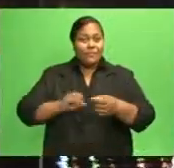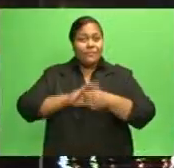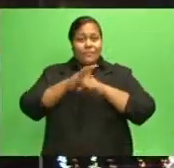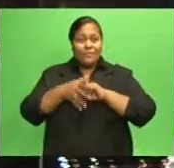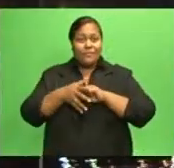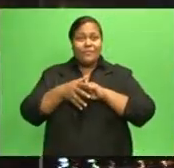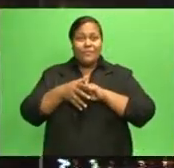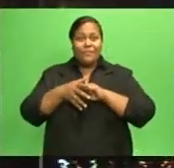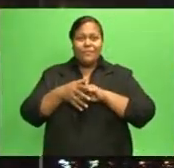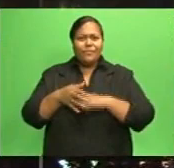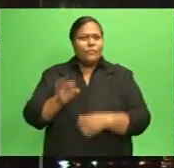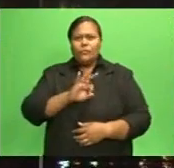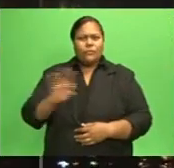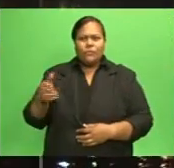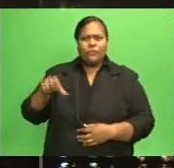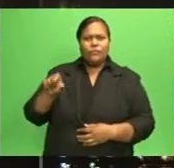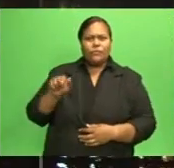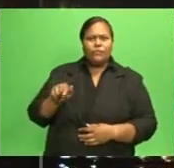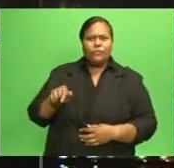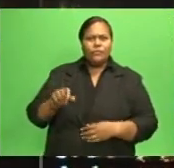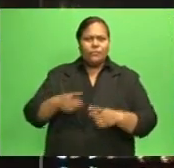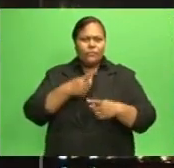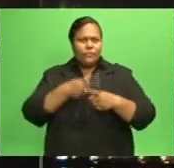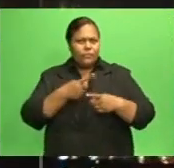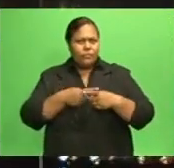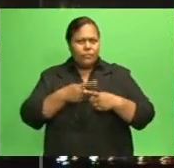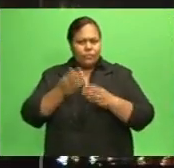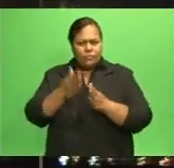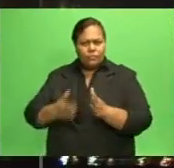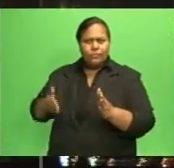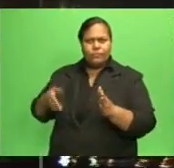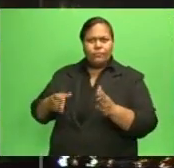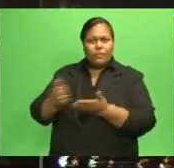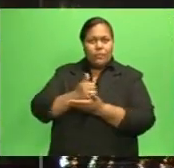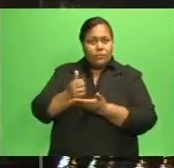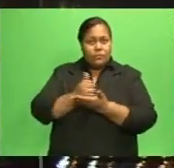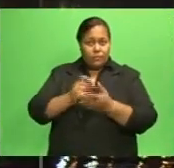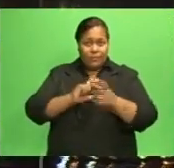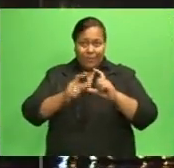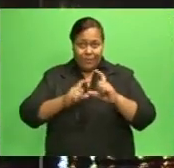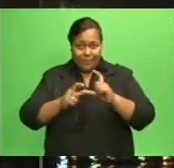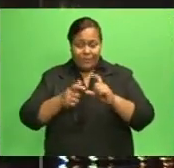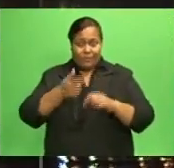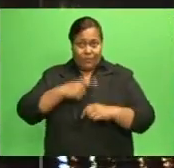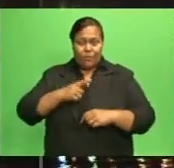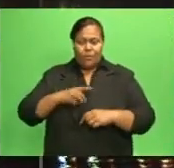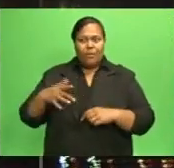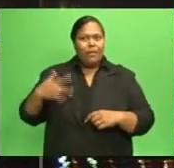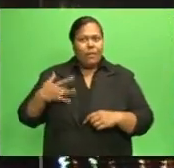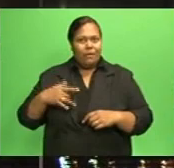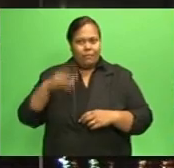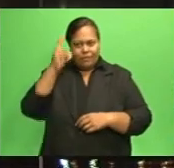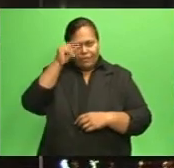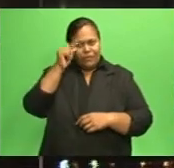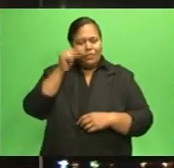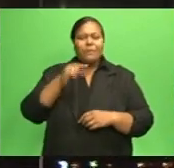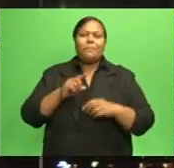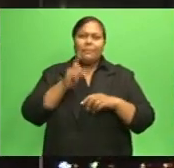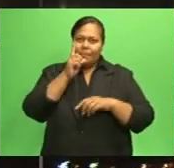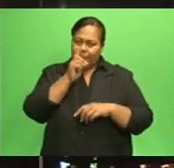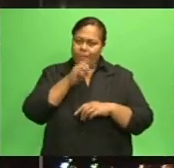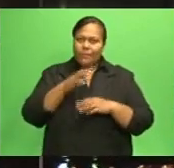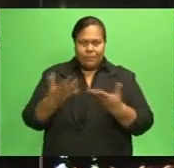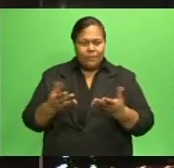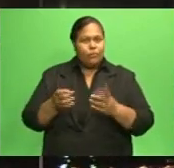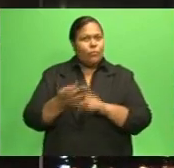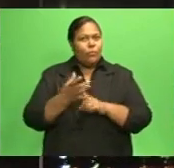COVID-19 should not be used as an excuse to delay climate action when the livelihood of Fijian communities hangs in the balance. Speaking to